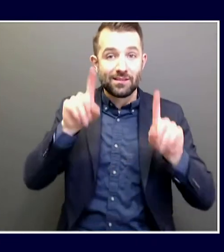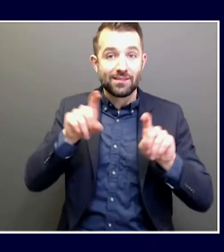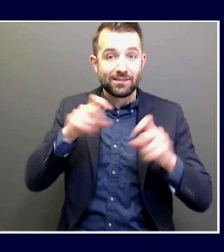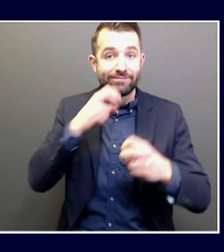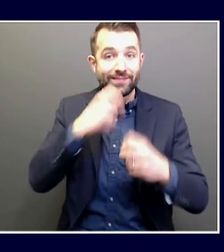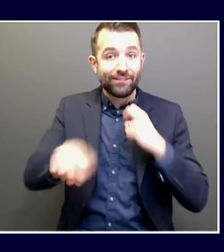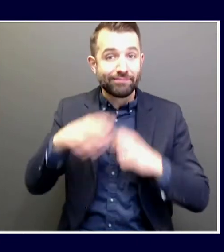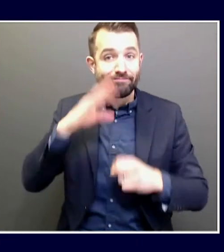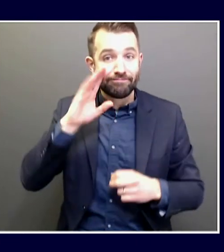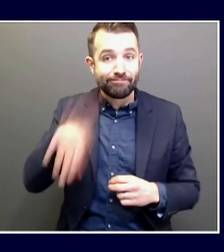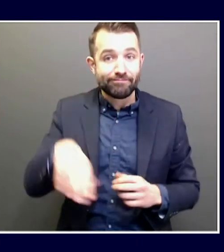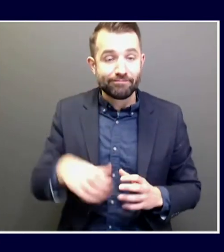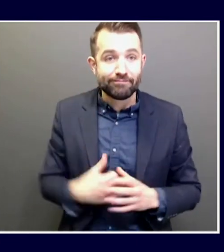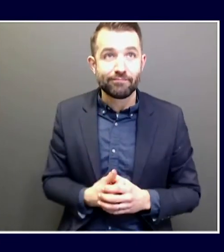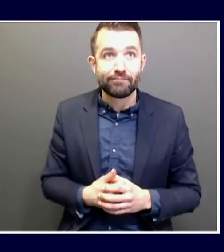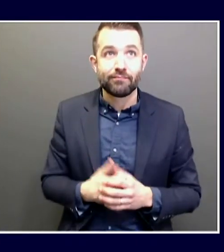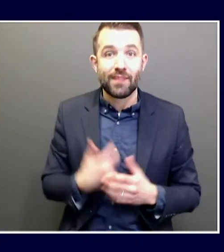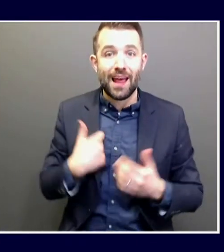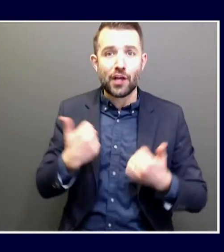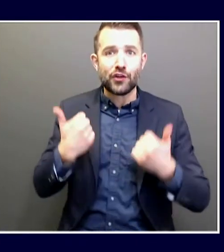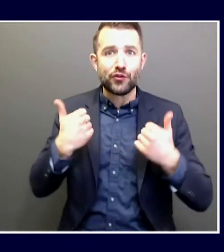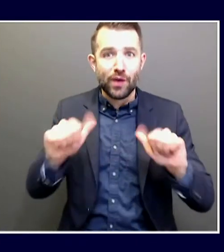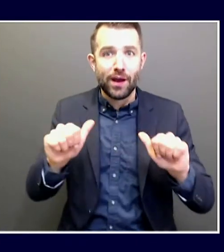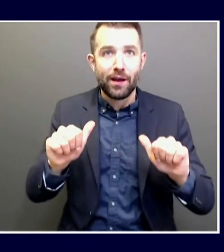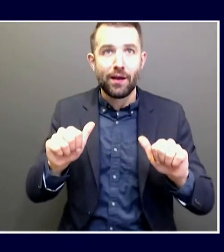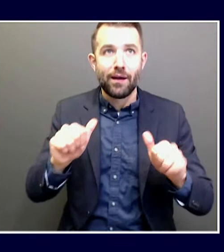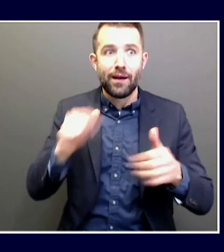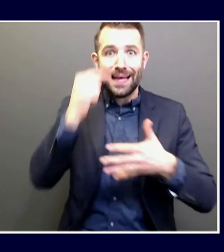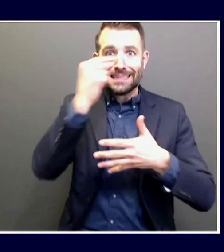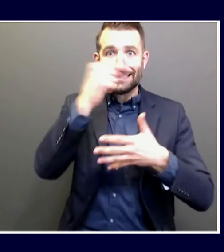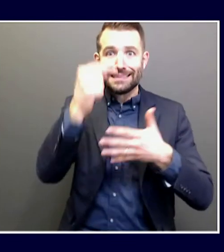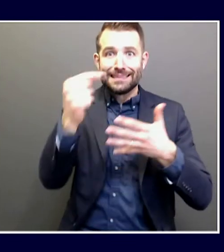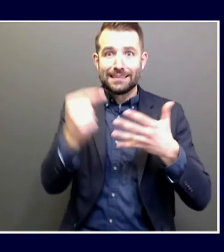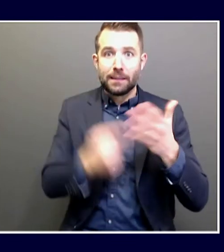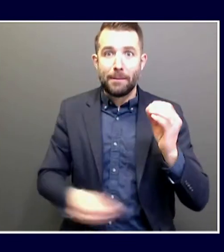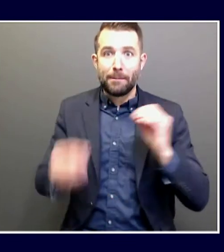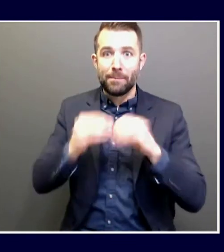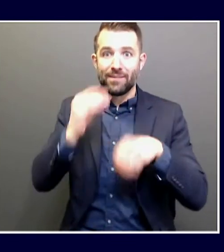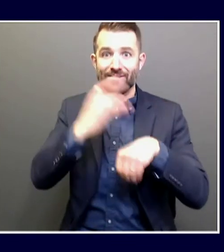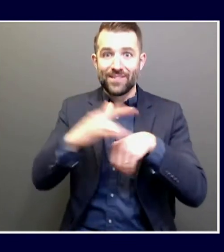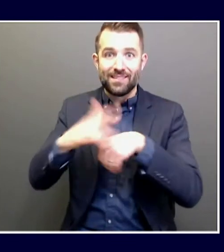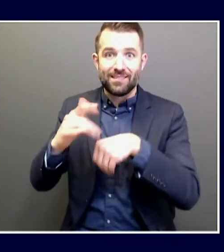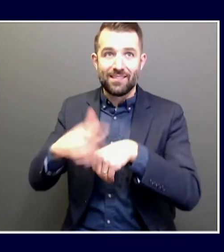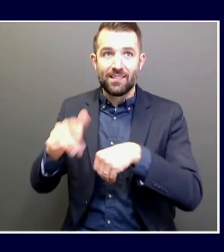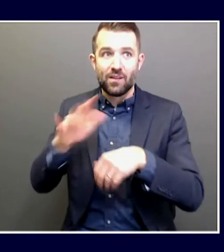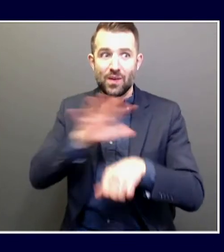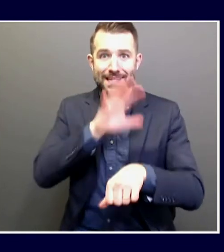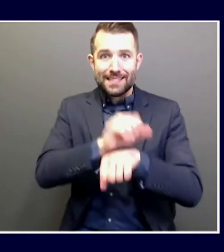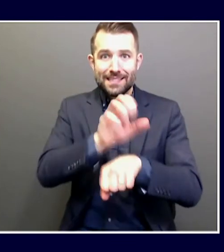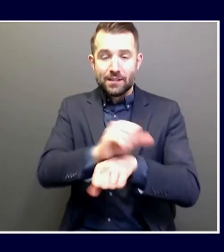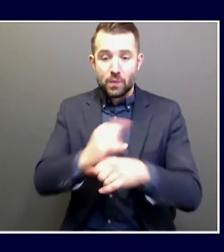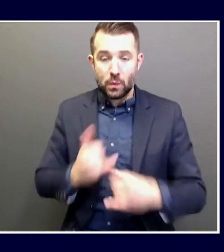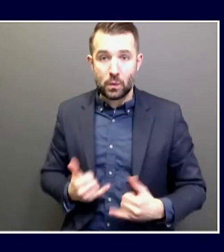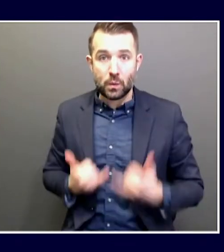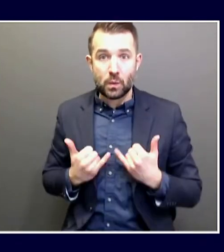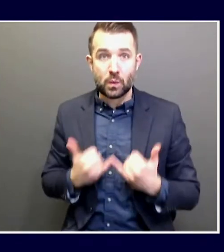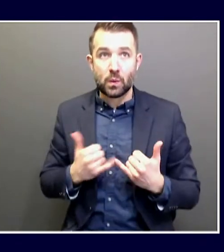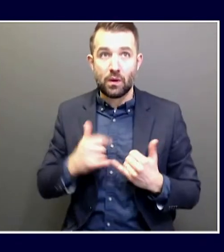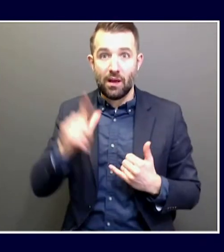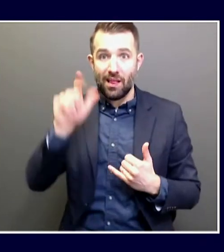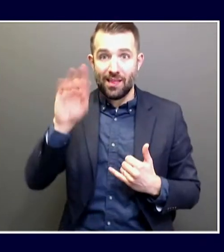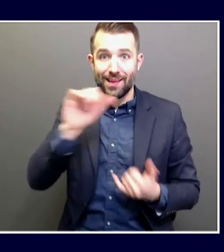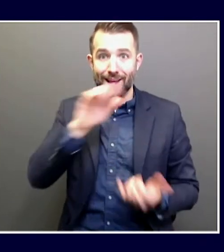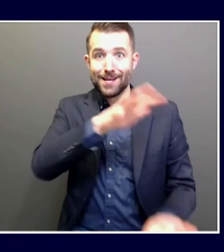the offerings, at least for the sites that you mentioned, to see if they can do more appointments today, to see if the labs can accommodate more